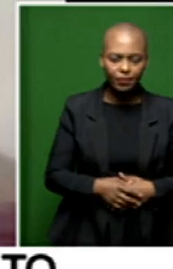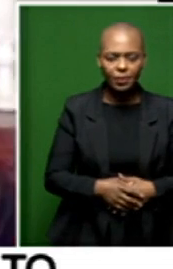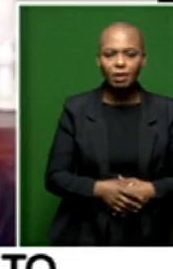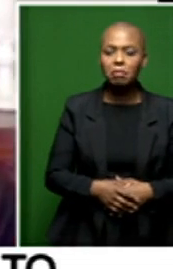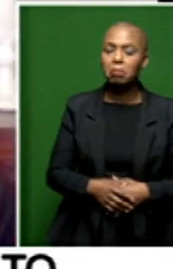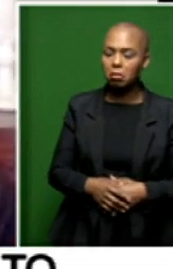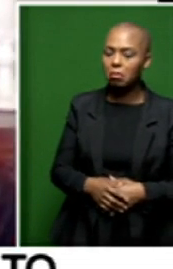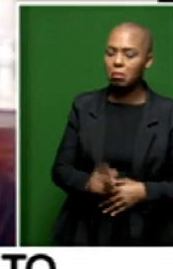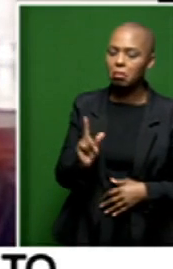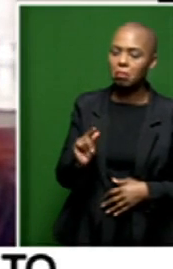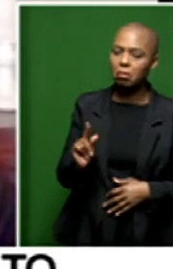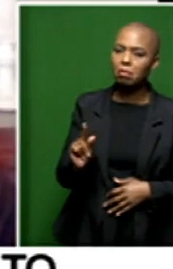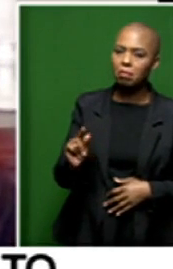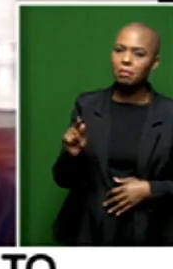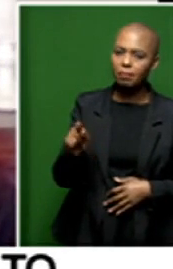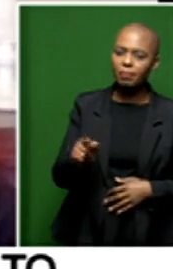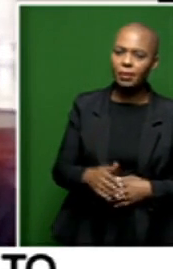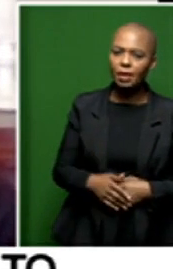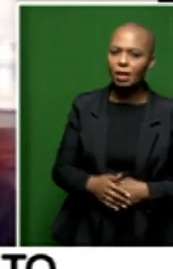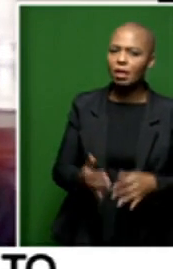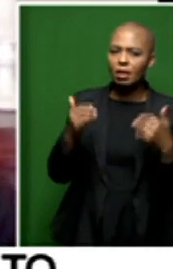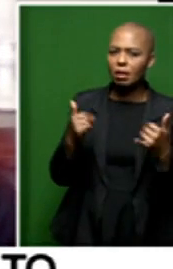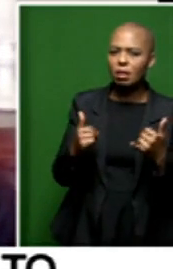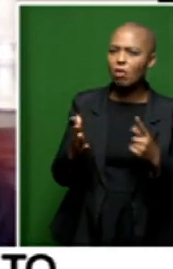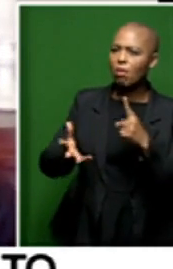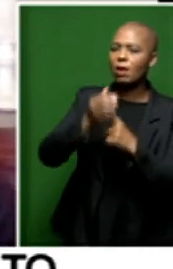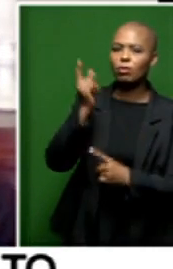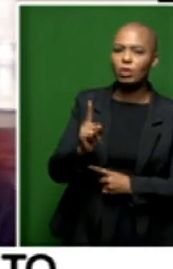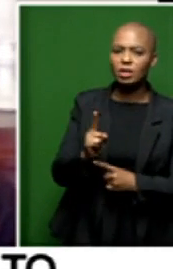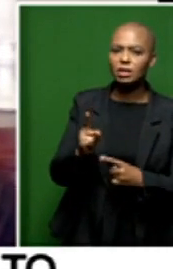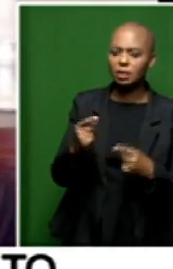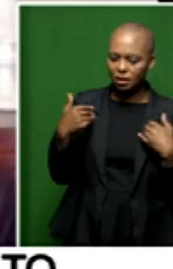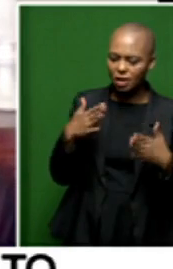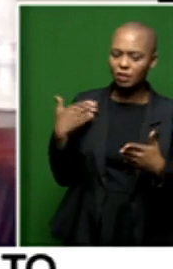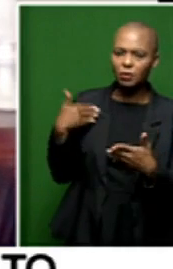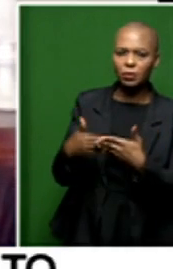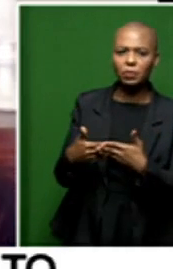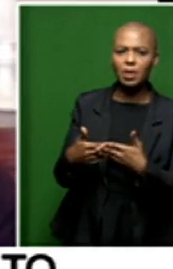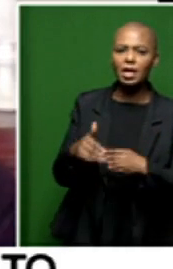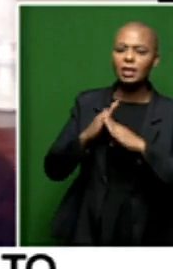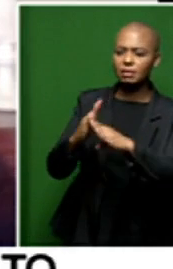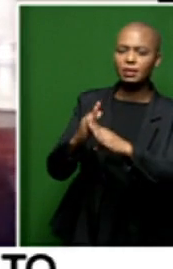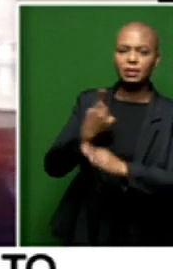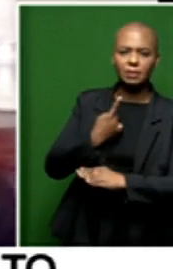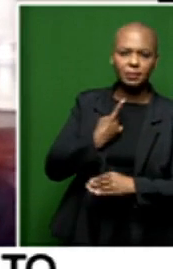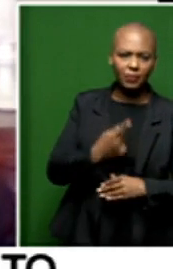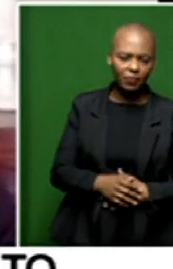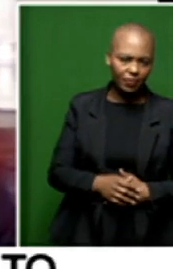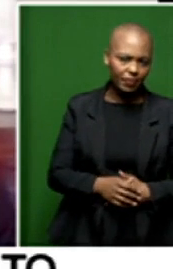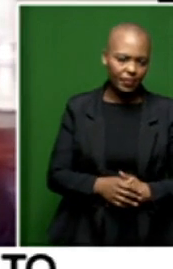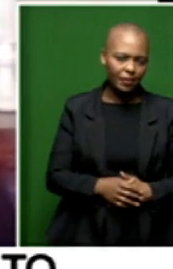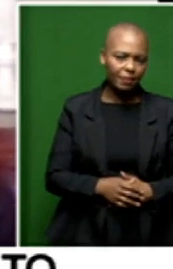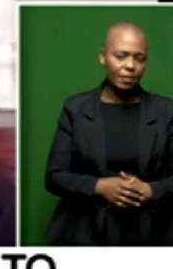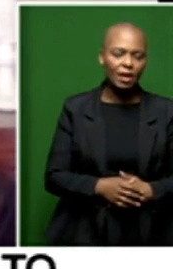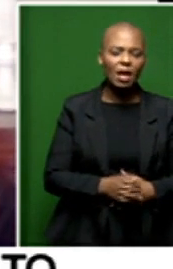has your greatest privilege been since you started with self-defense? I think there are